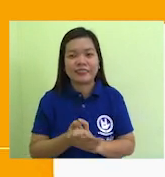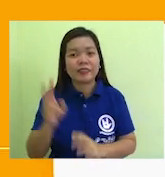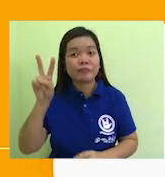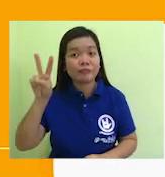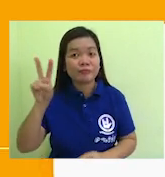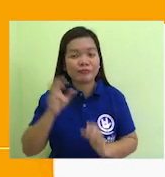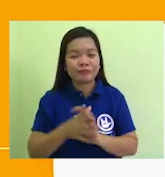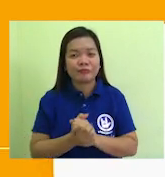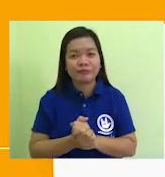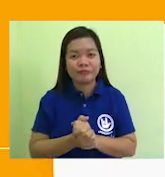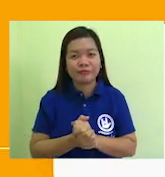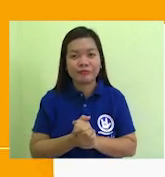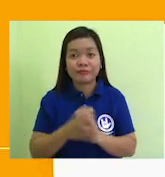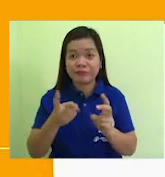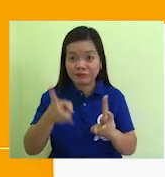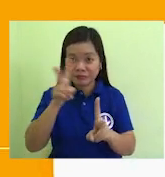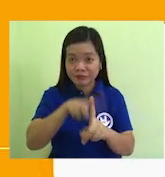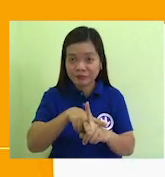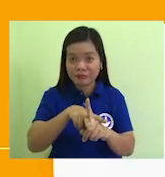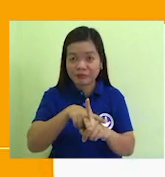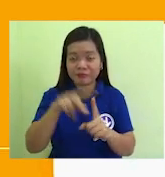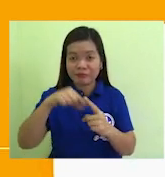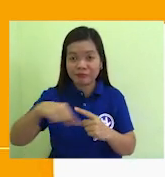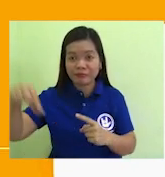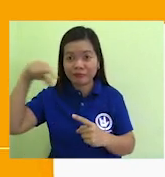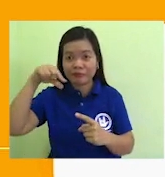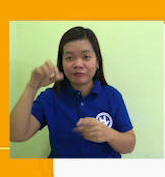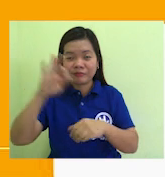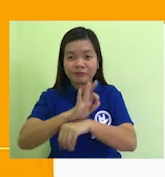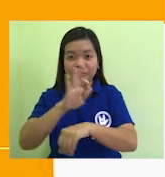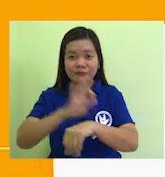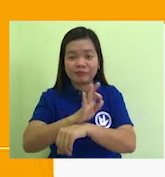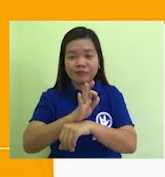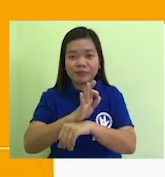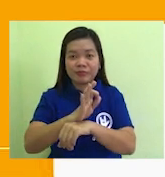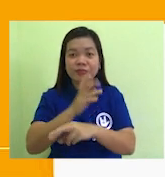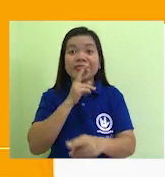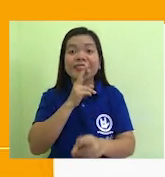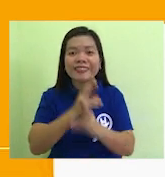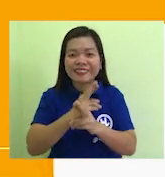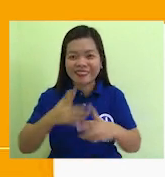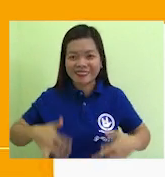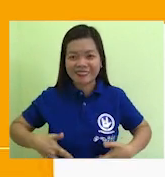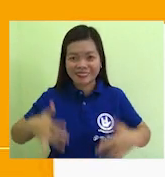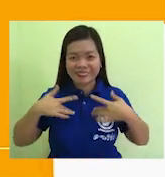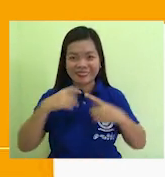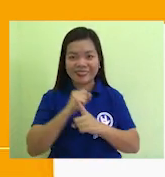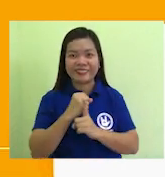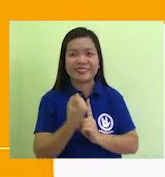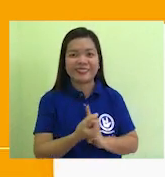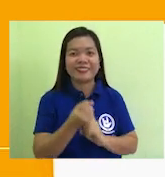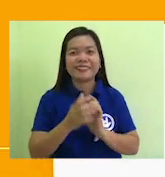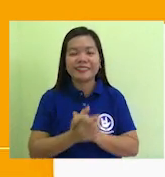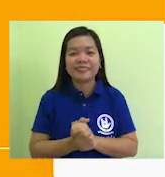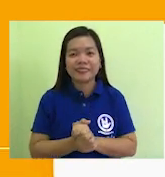2. Apply quadratic function in real-life situations.